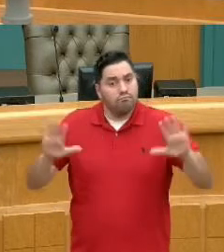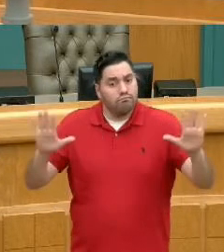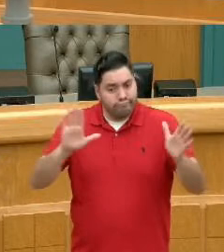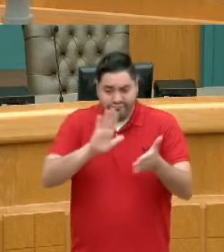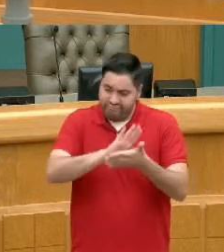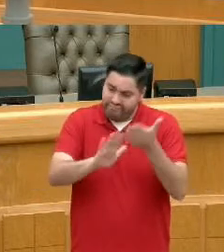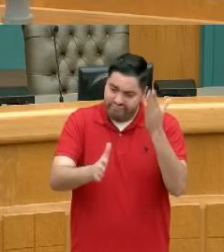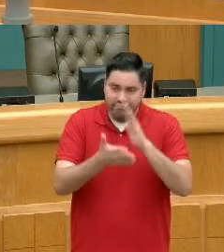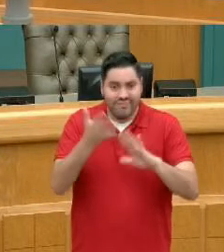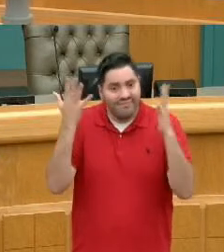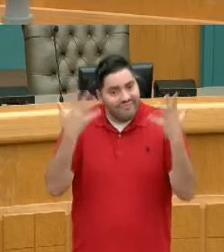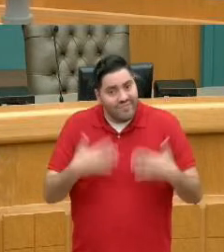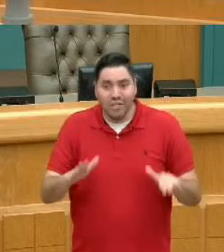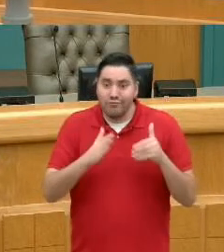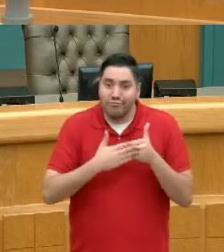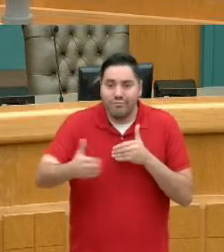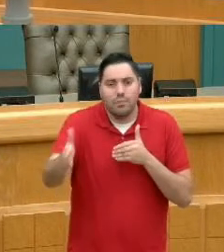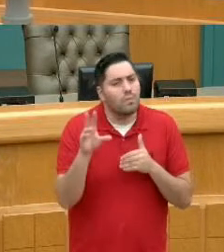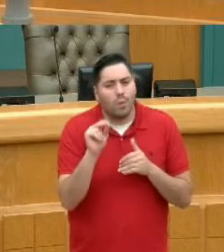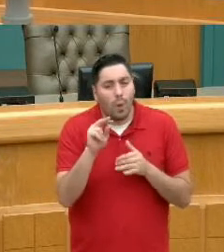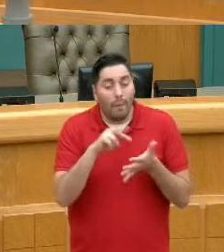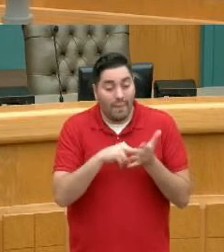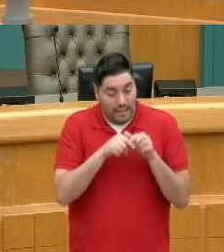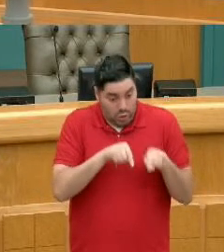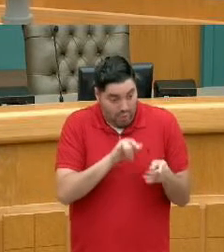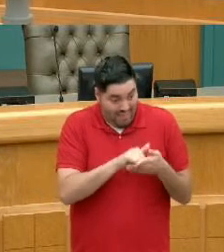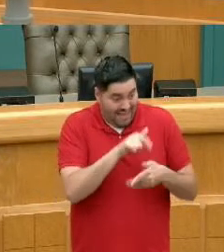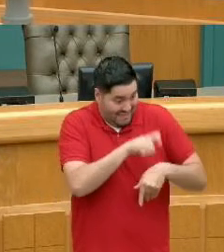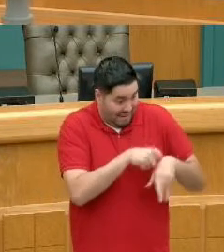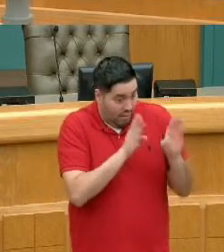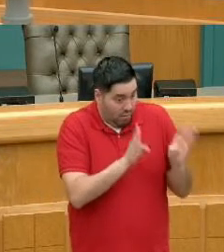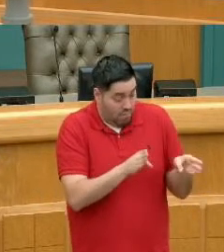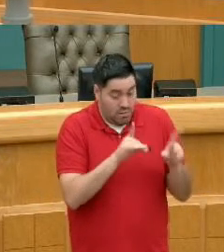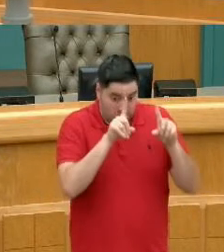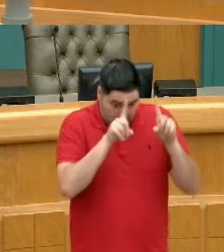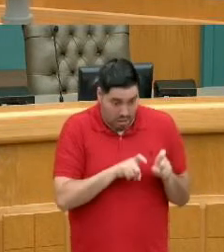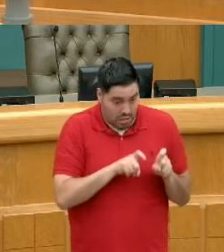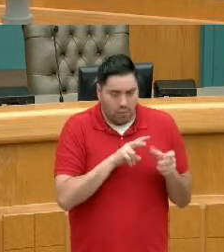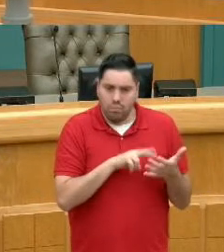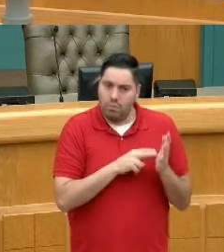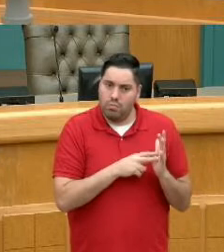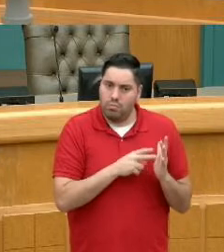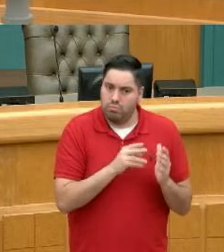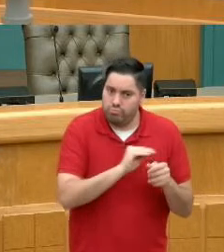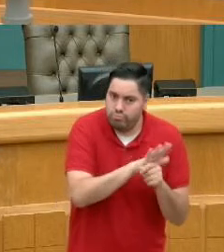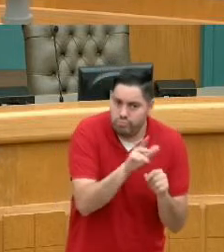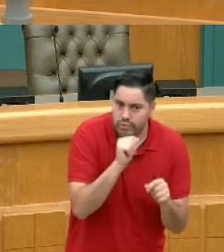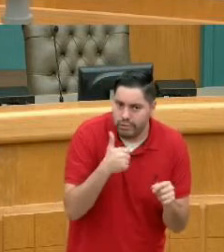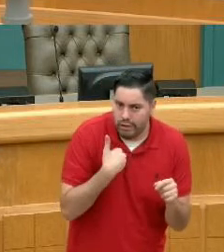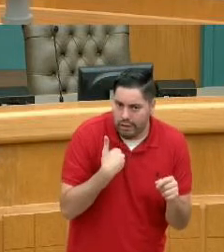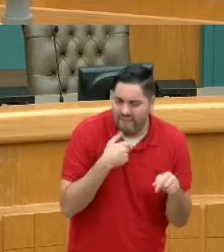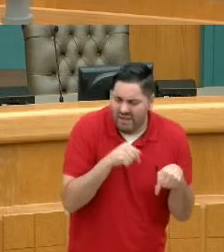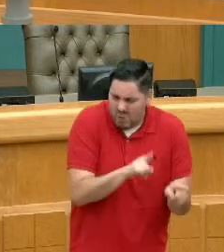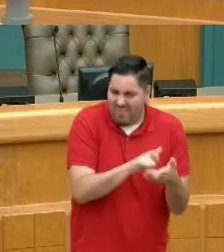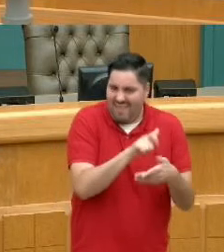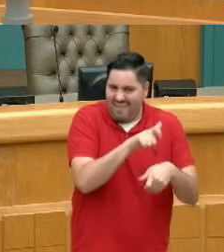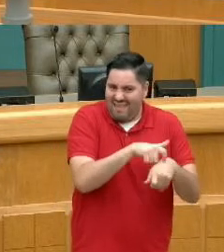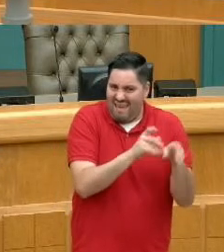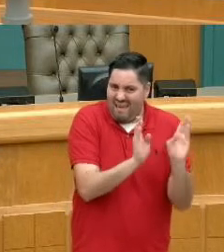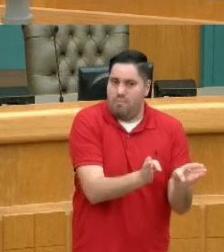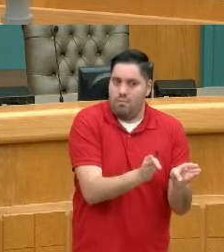simply means you did not come across the virus at that time and were not infected with COVID-19 at the time you were